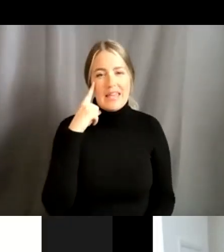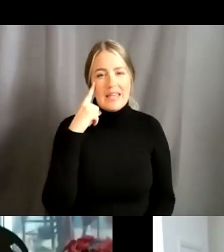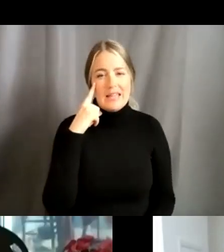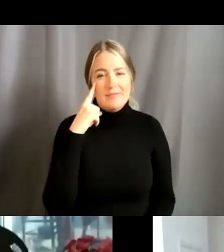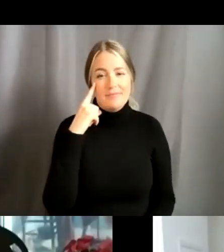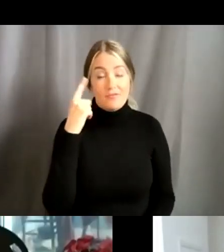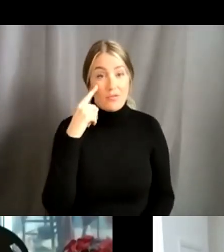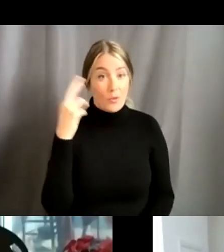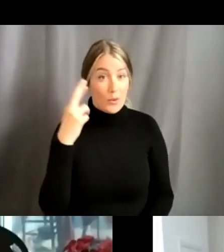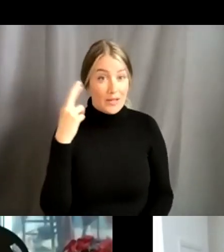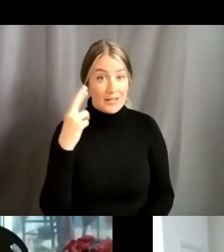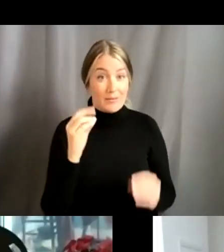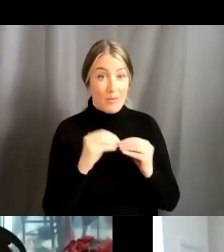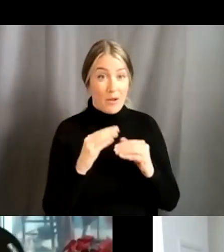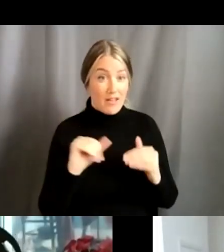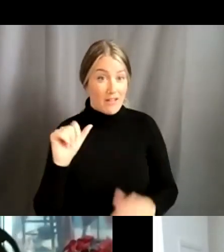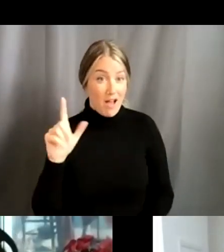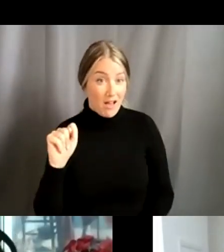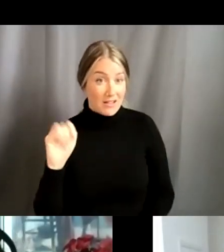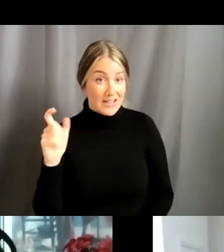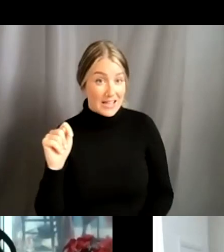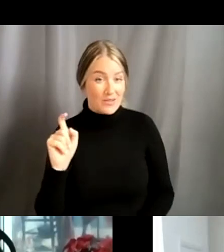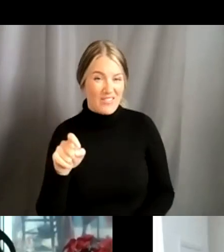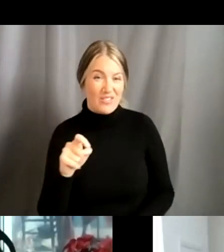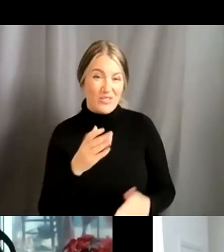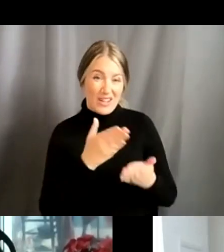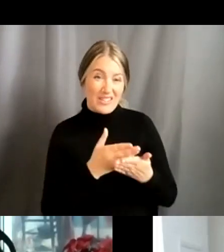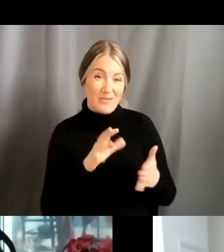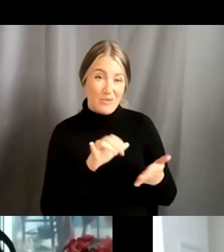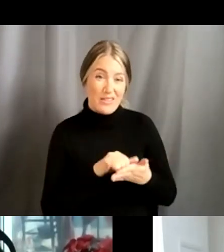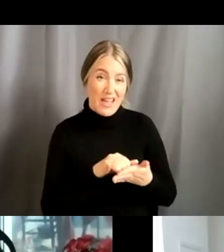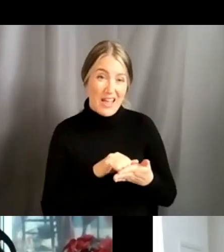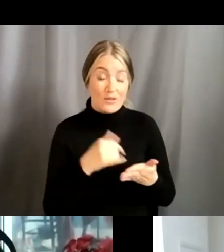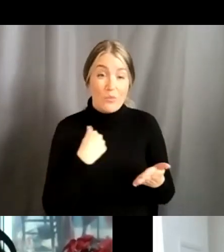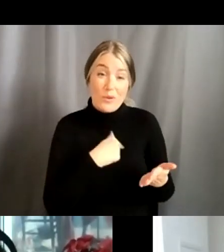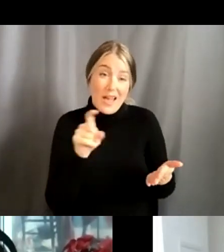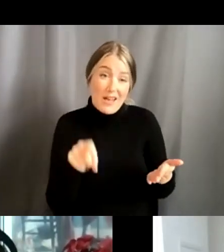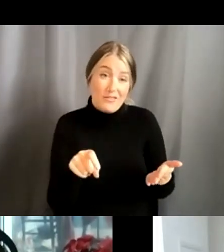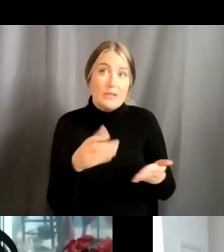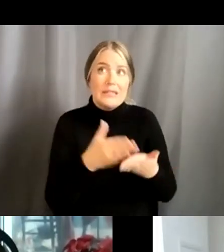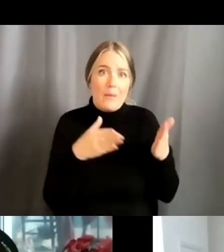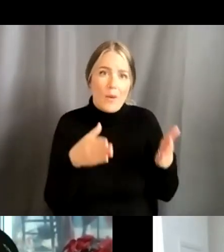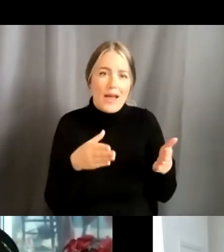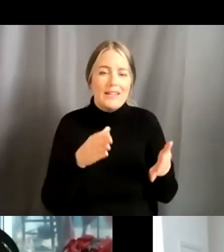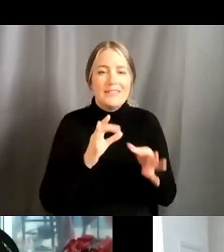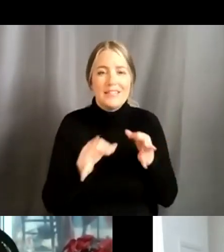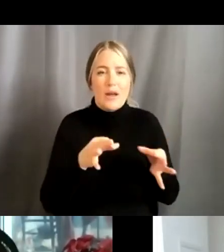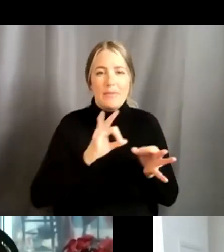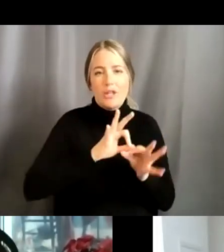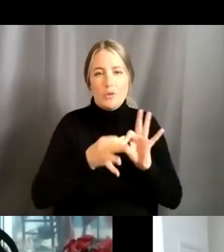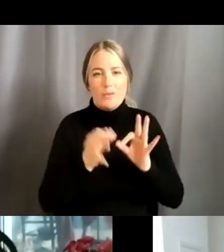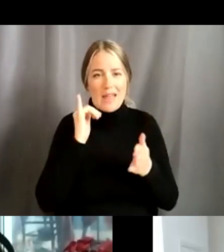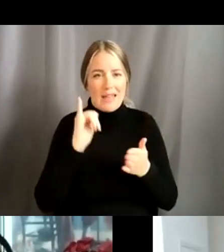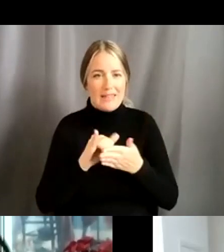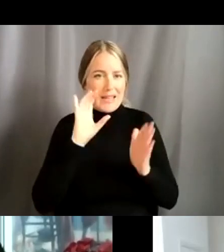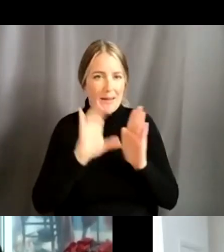for reasons beyond alt text, I think we kind of have to get away from that. We do have to, in some ways, describe the interpretation of an image, because we know